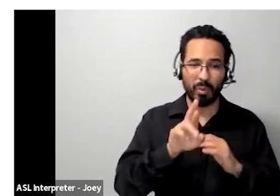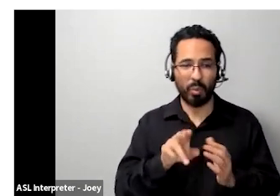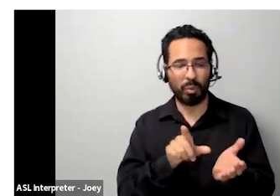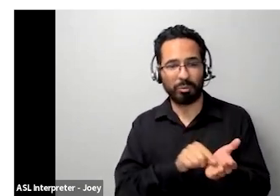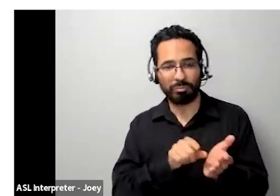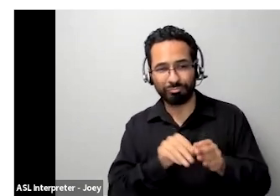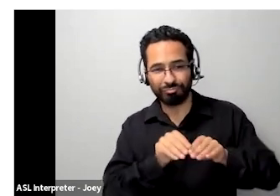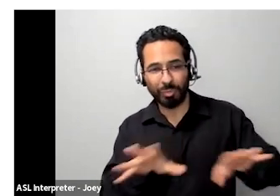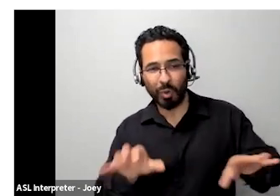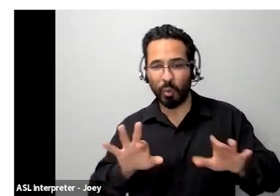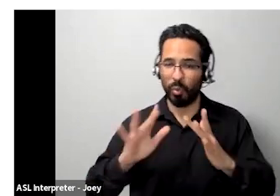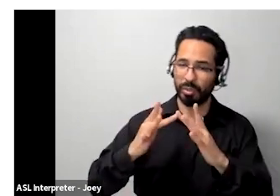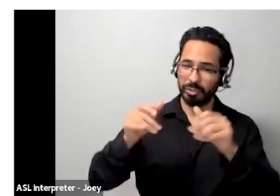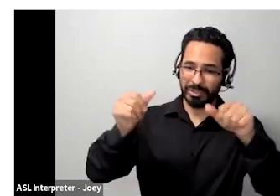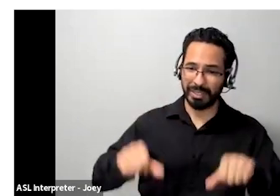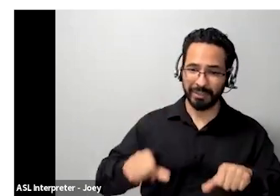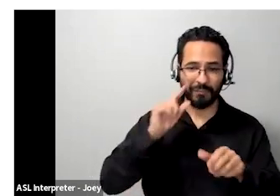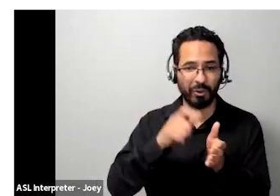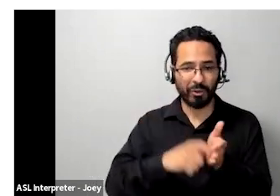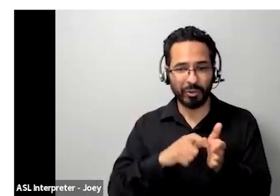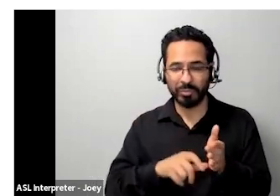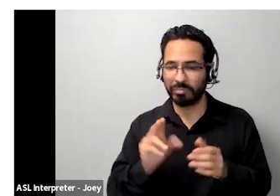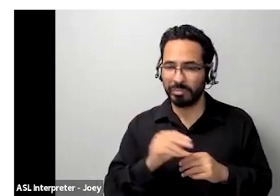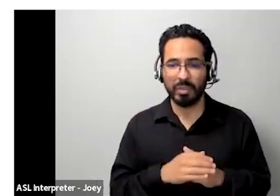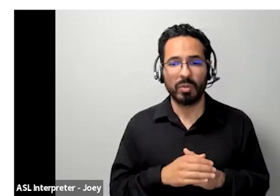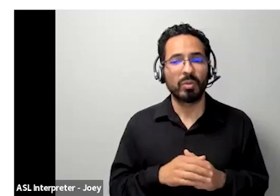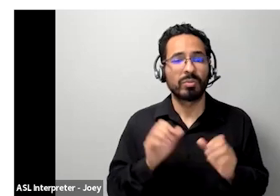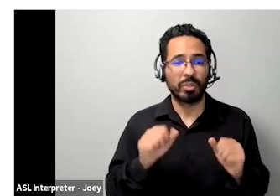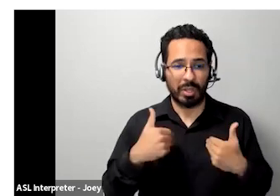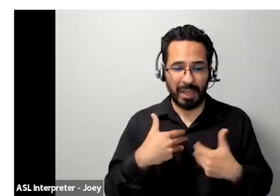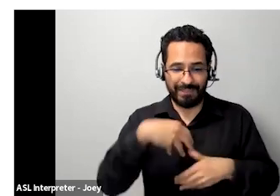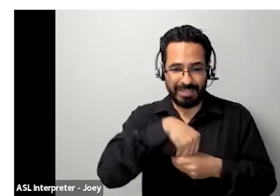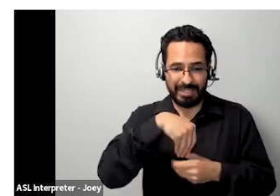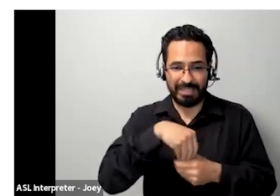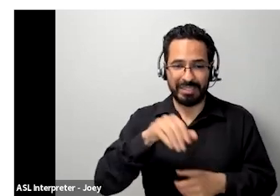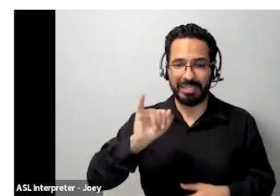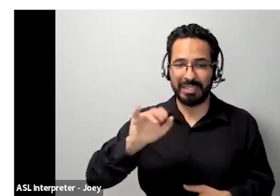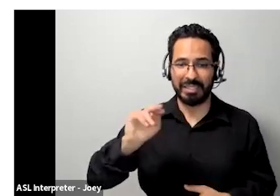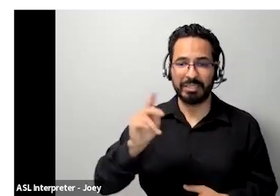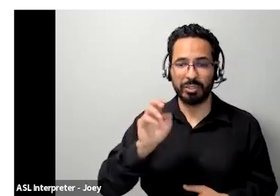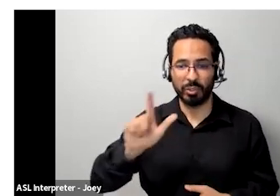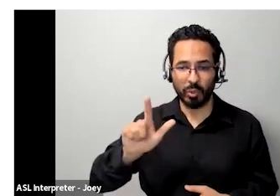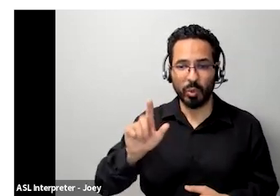or intranet postings and articles, but you can have internal webcasts. You can feature